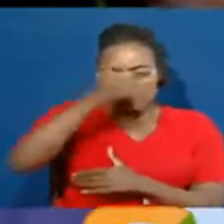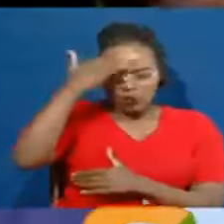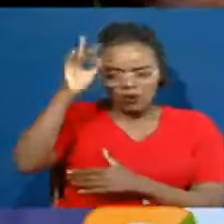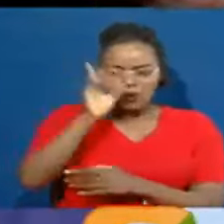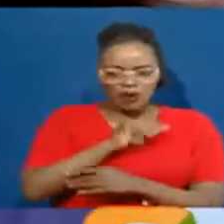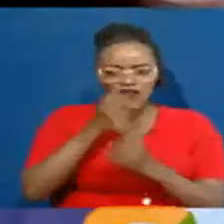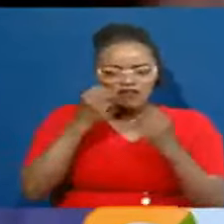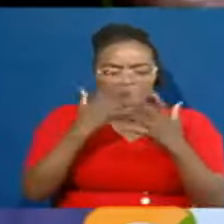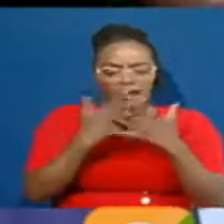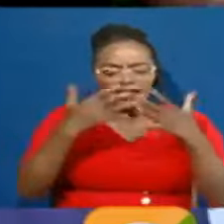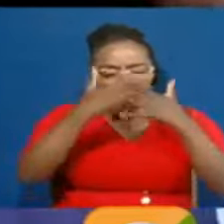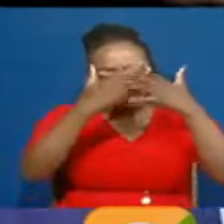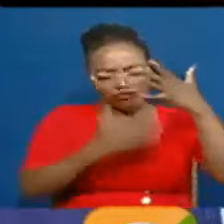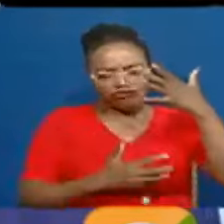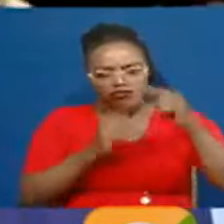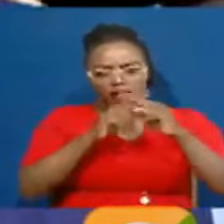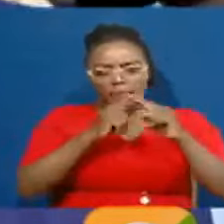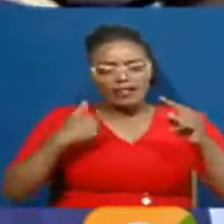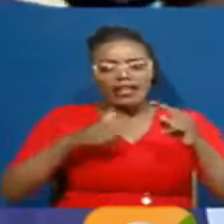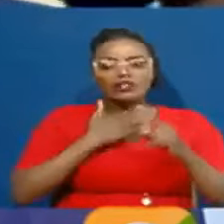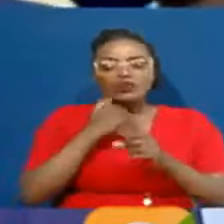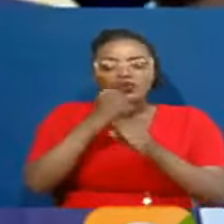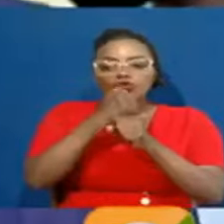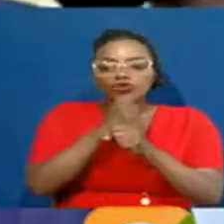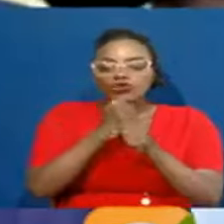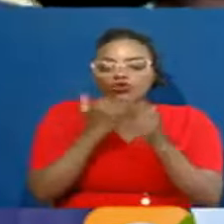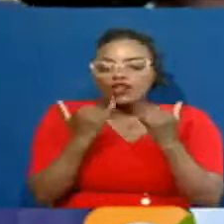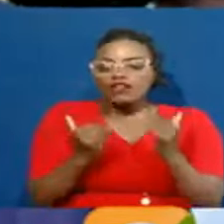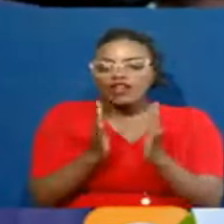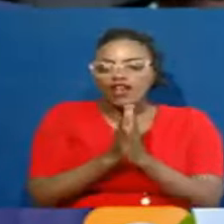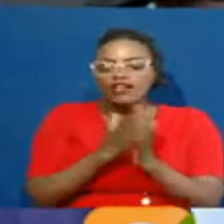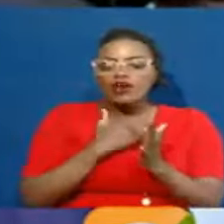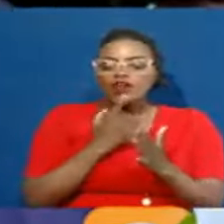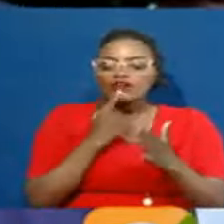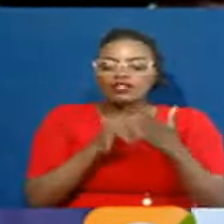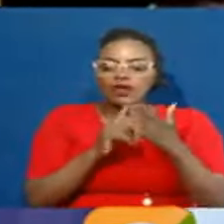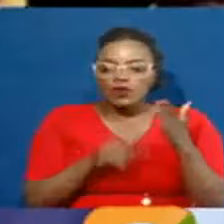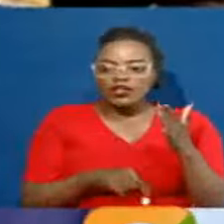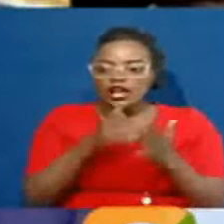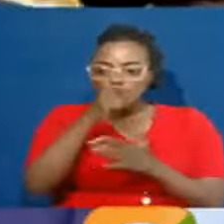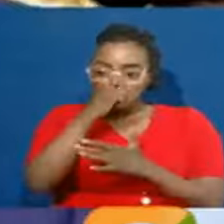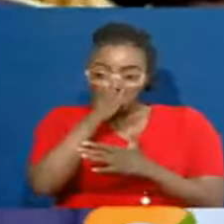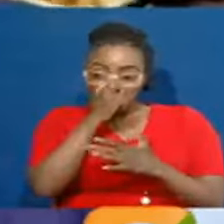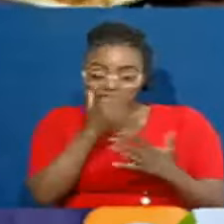We know that there are so many things, but what we want to do and what we want to say is to wish